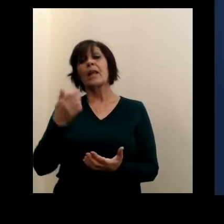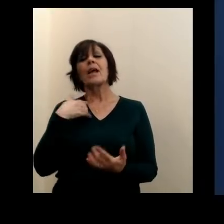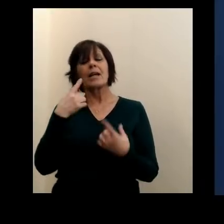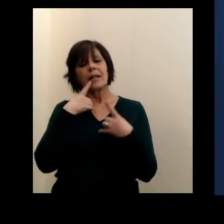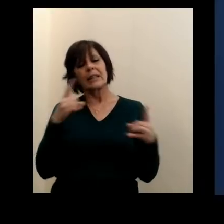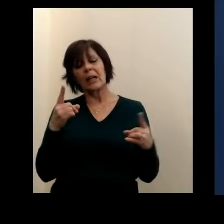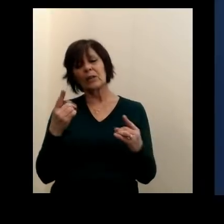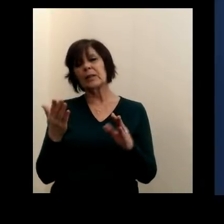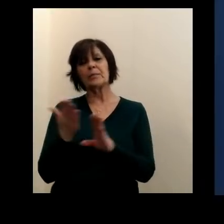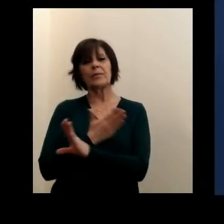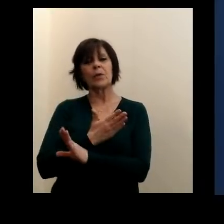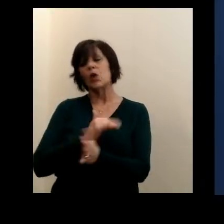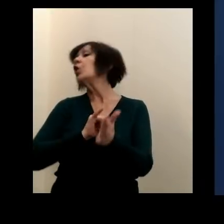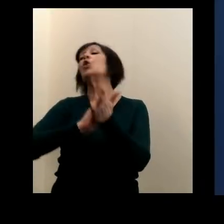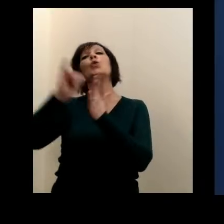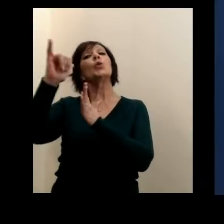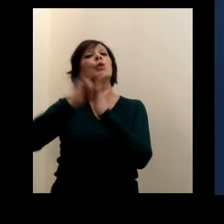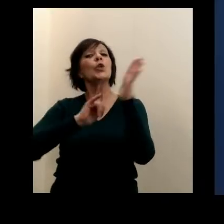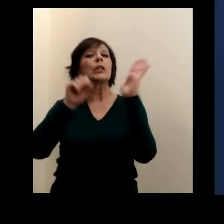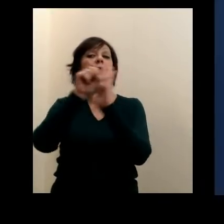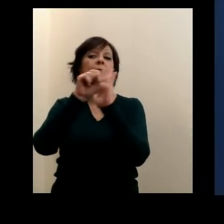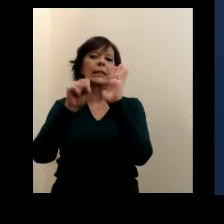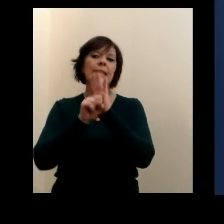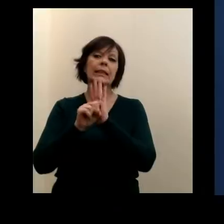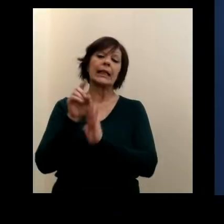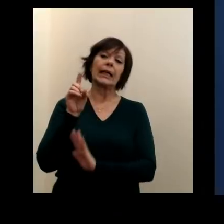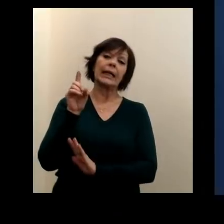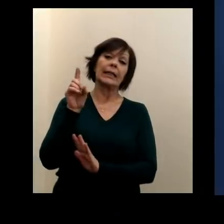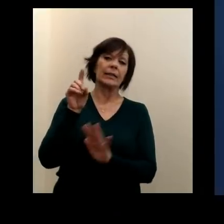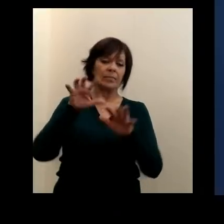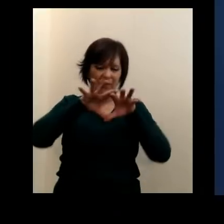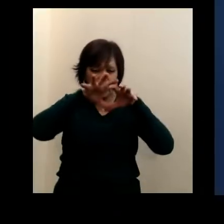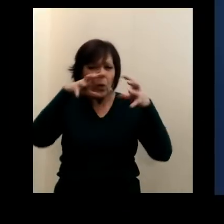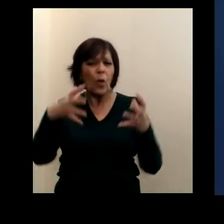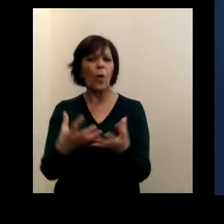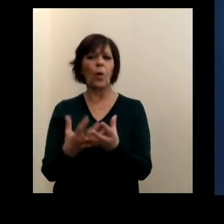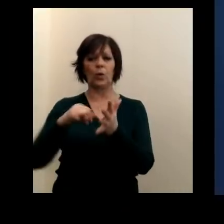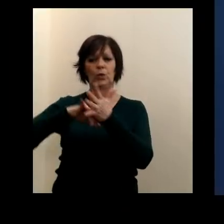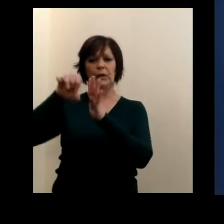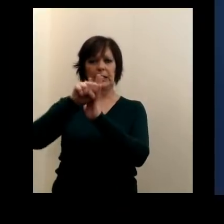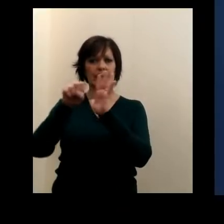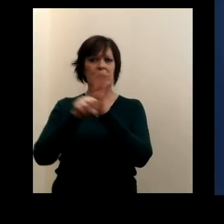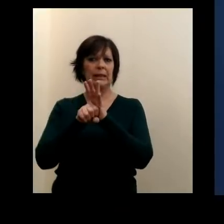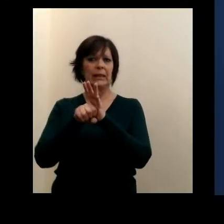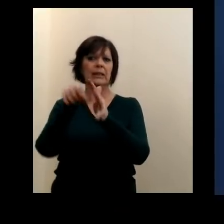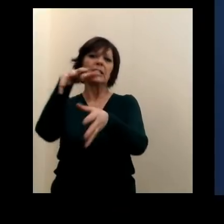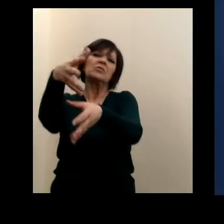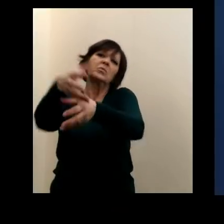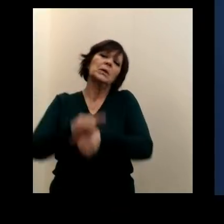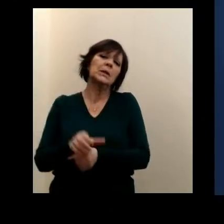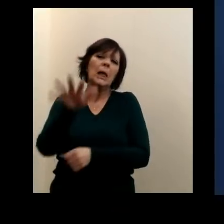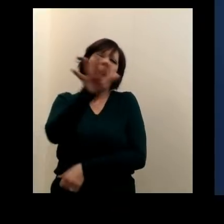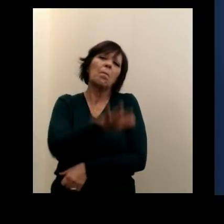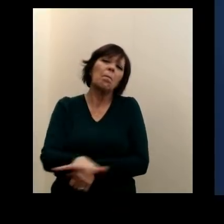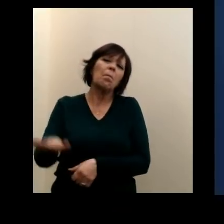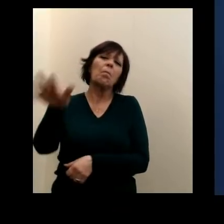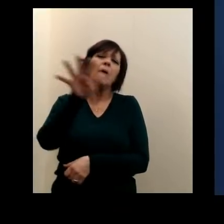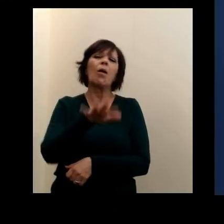earlier, New York State as a whole has received on average